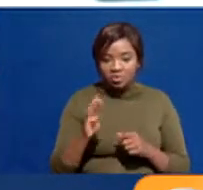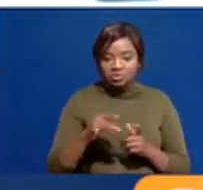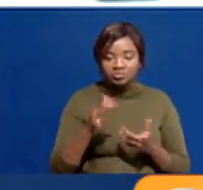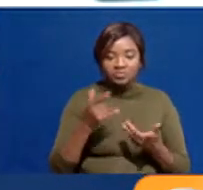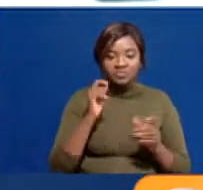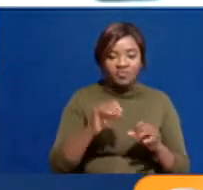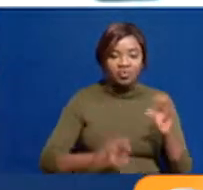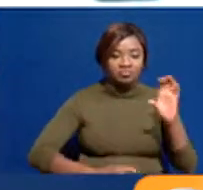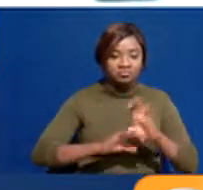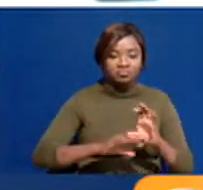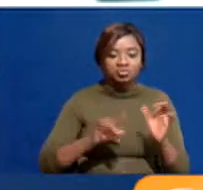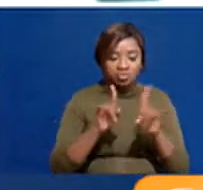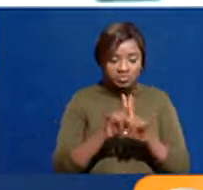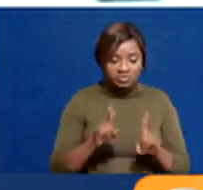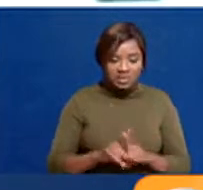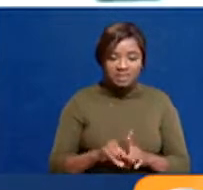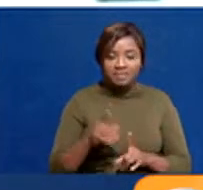give